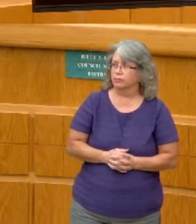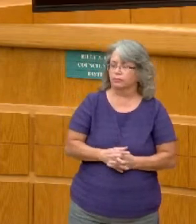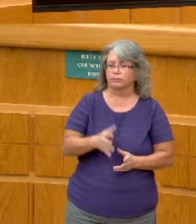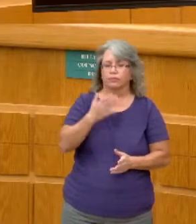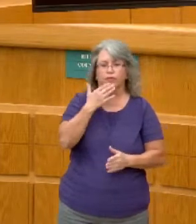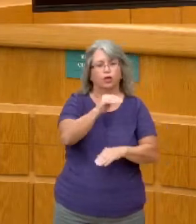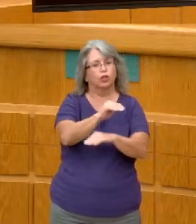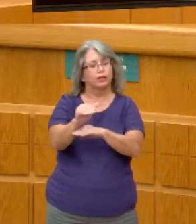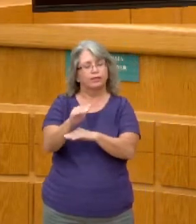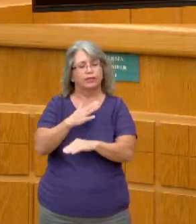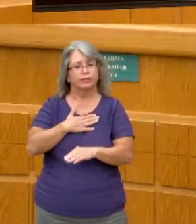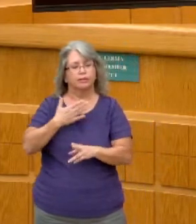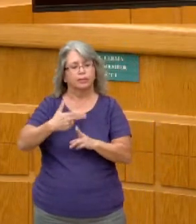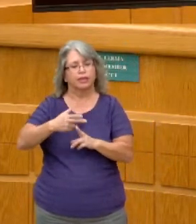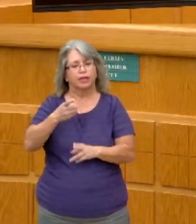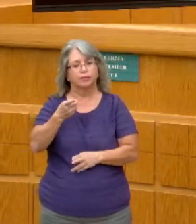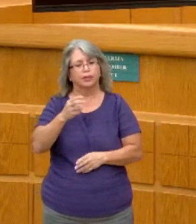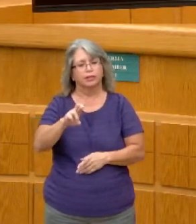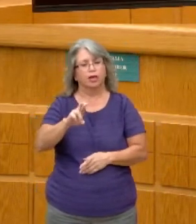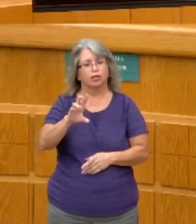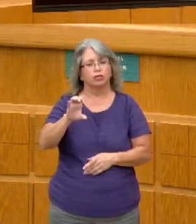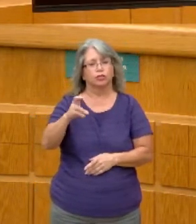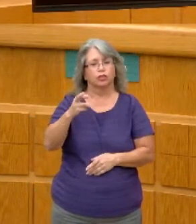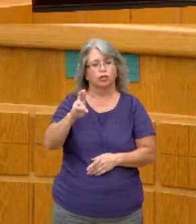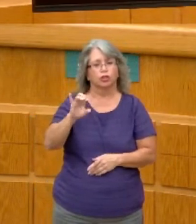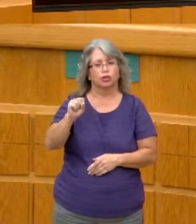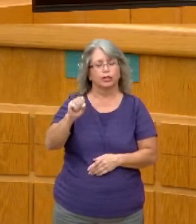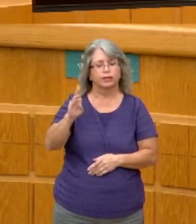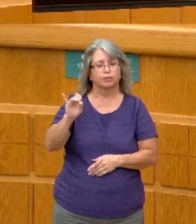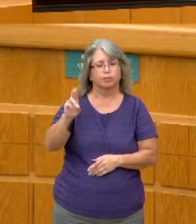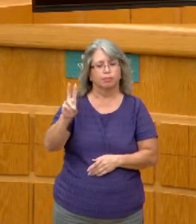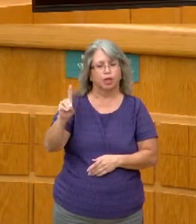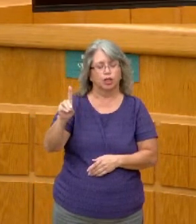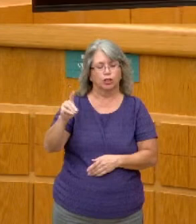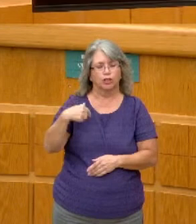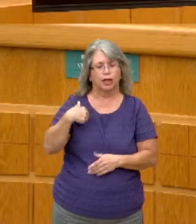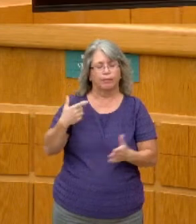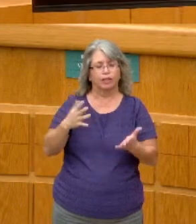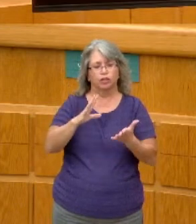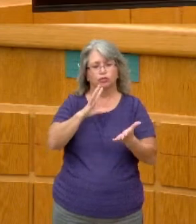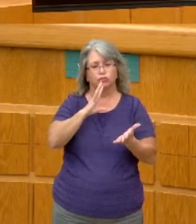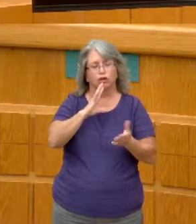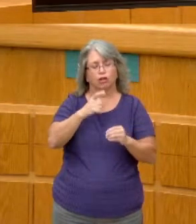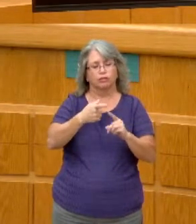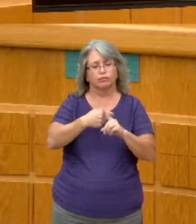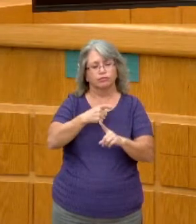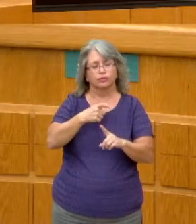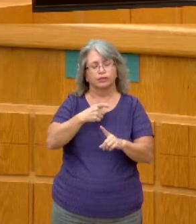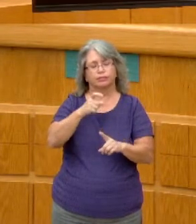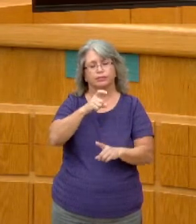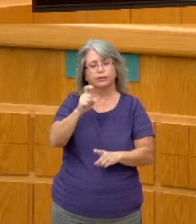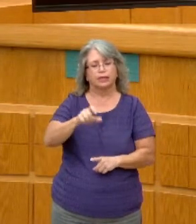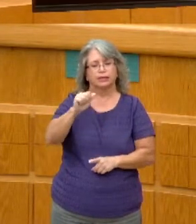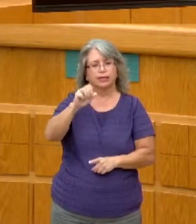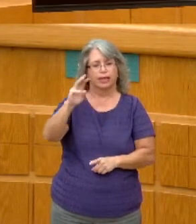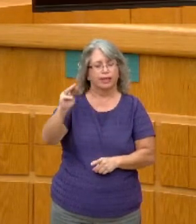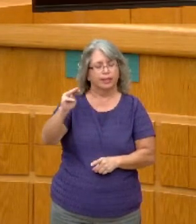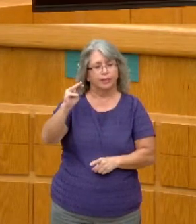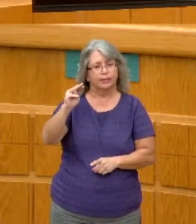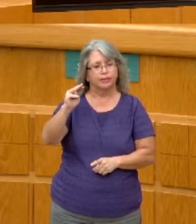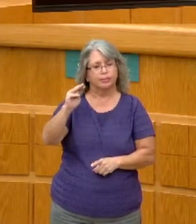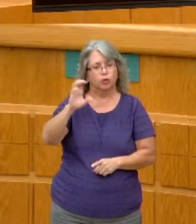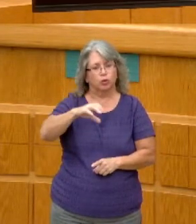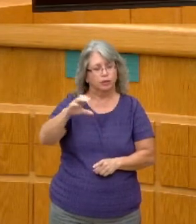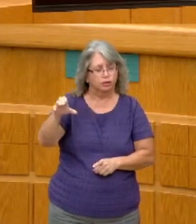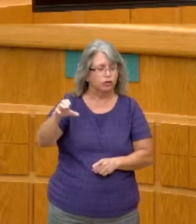Good evening, everybody. My name is Dr. Chris Bird. I'm here to speak to you on behalf of the Texas A&M University Corpus Christi Informatics and Modeling